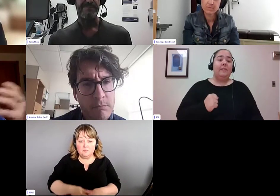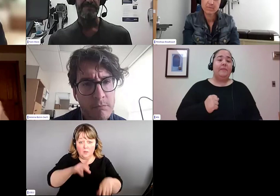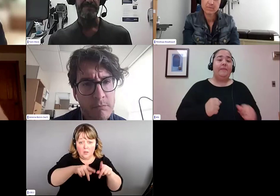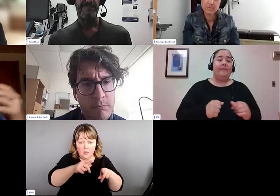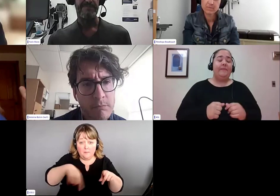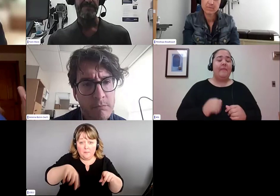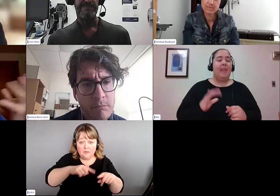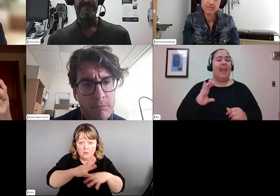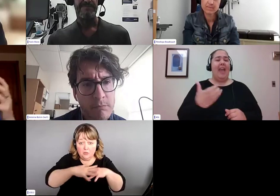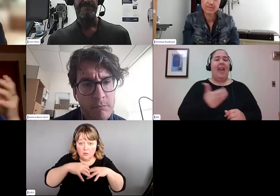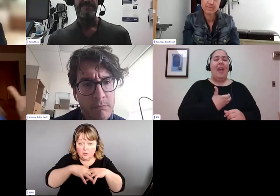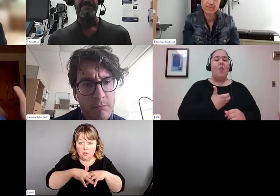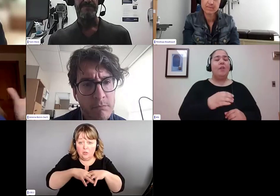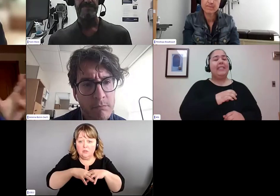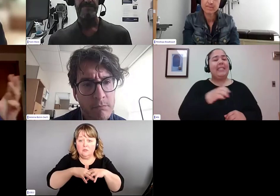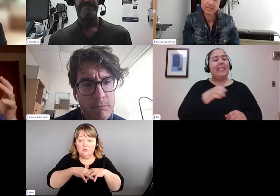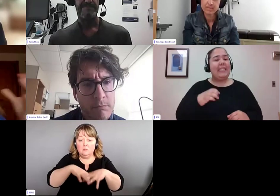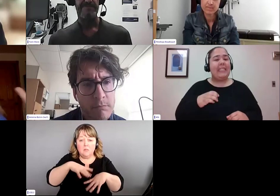our citizens, our